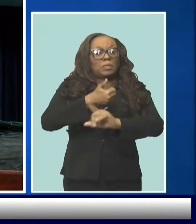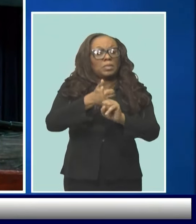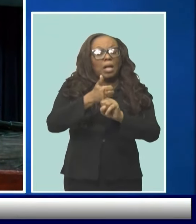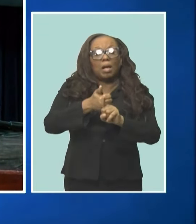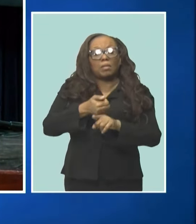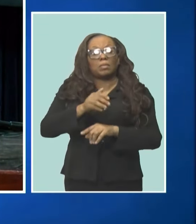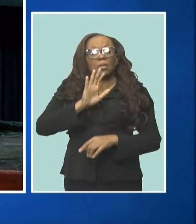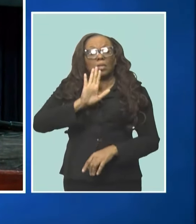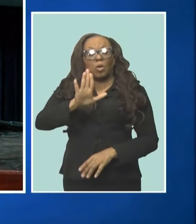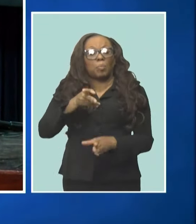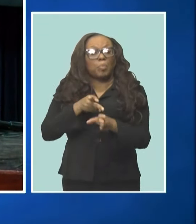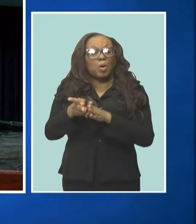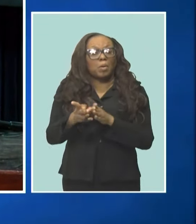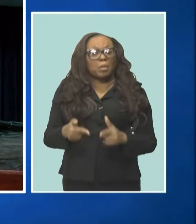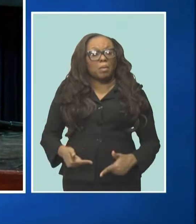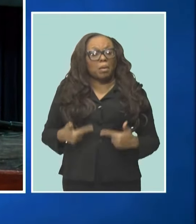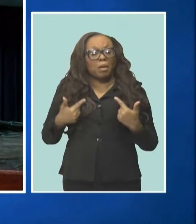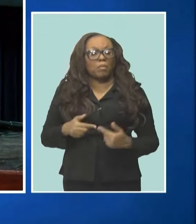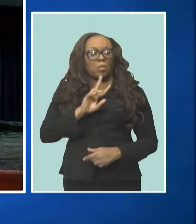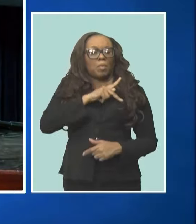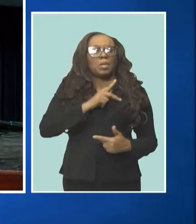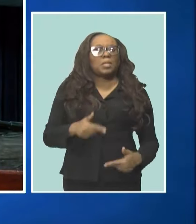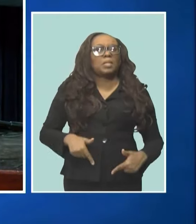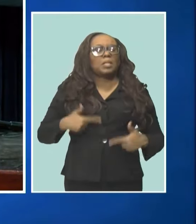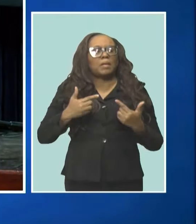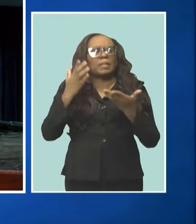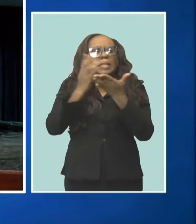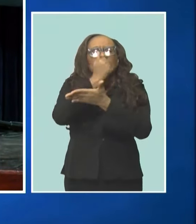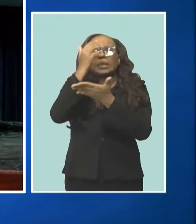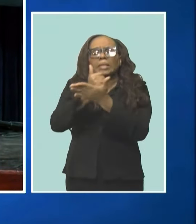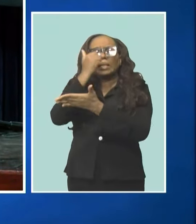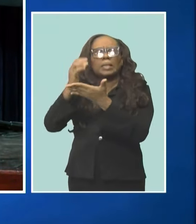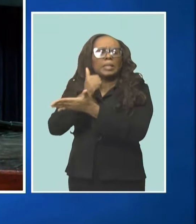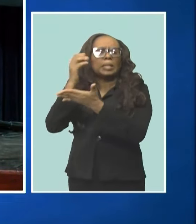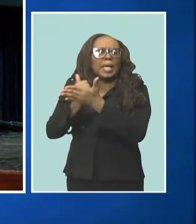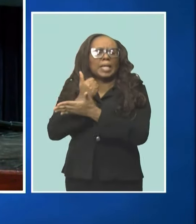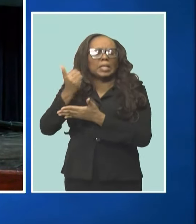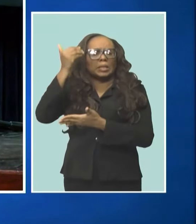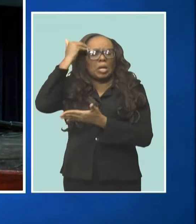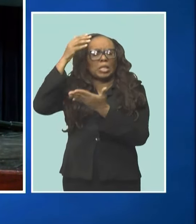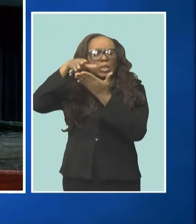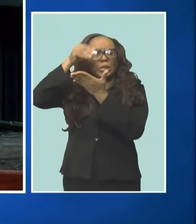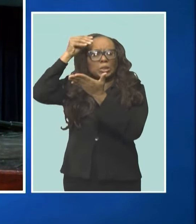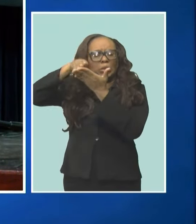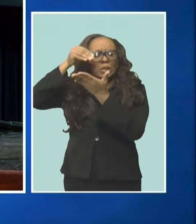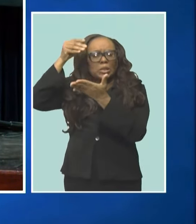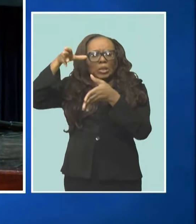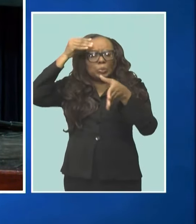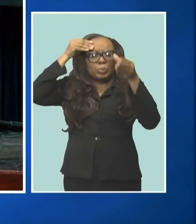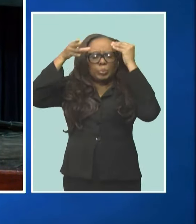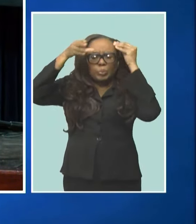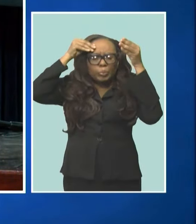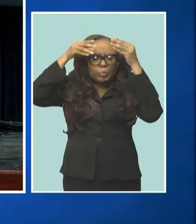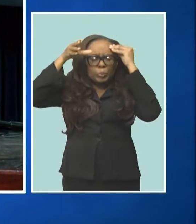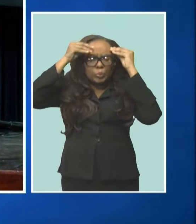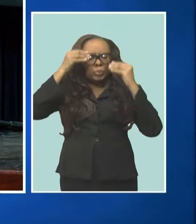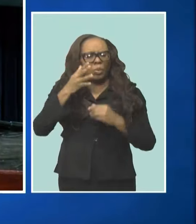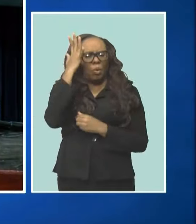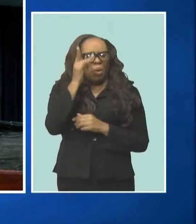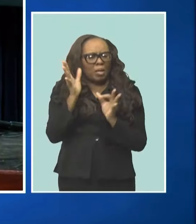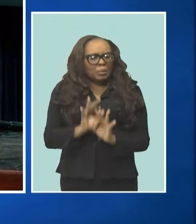and professionally as you need to gain and build them. Now, why is that important to the